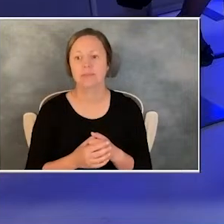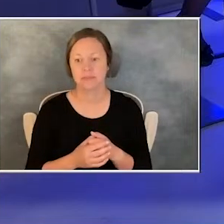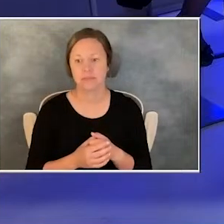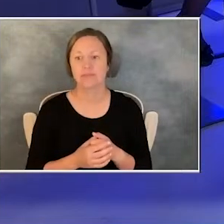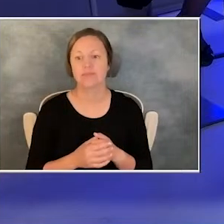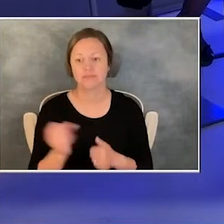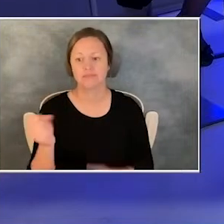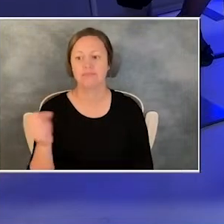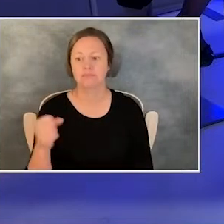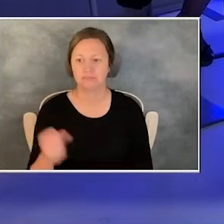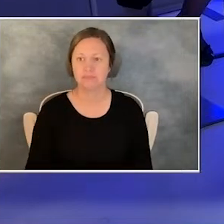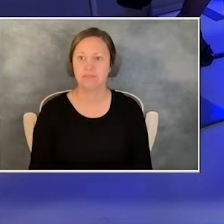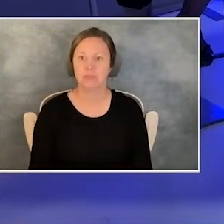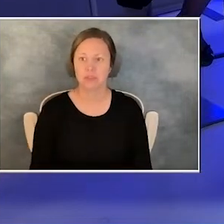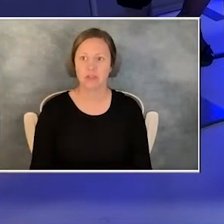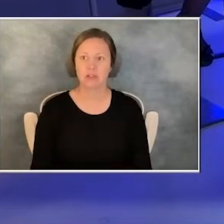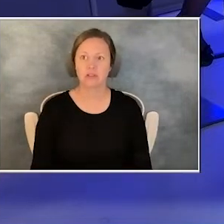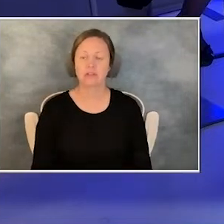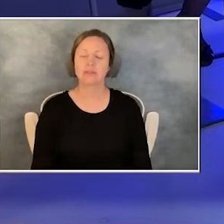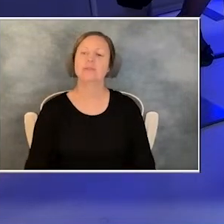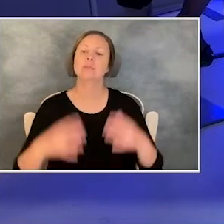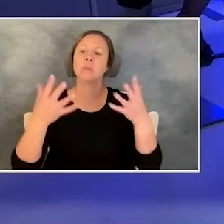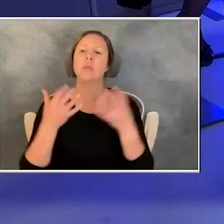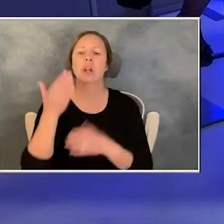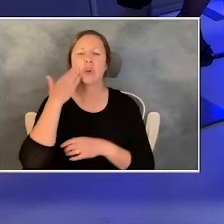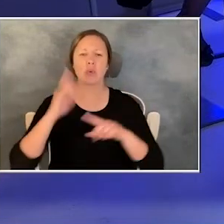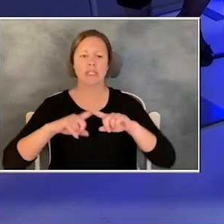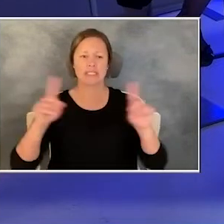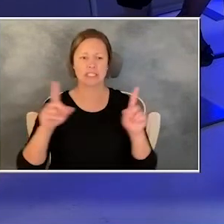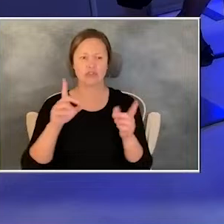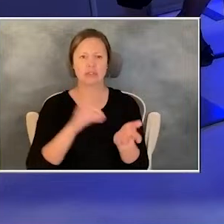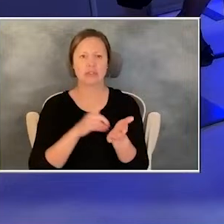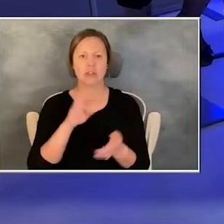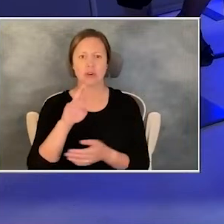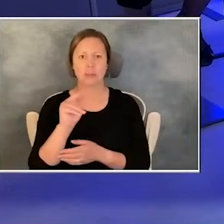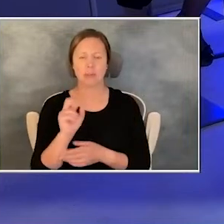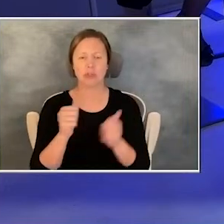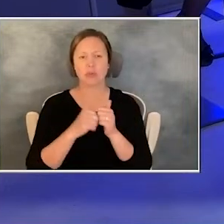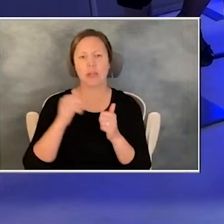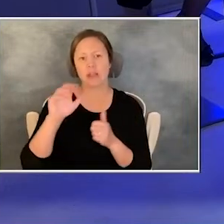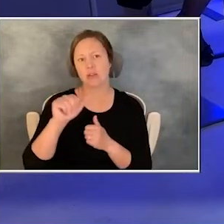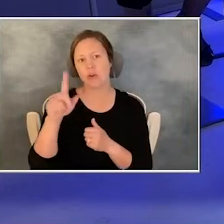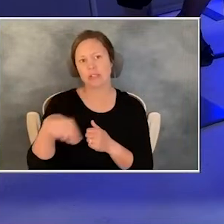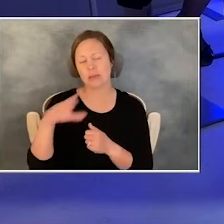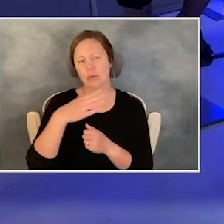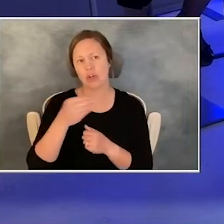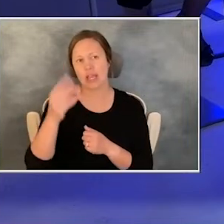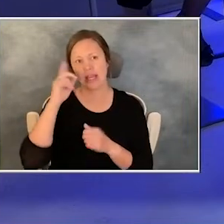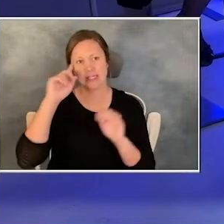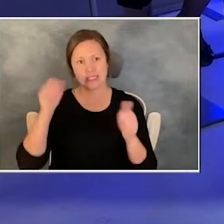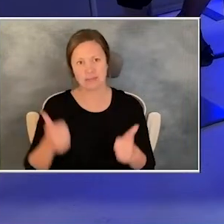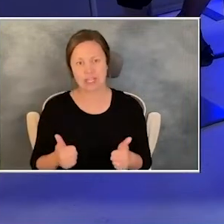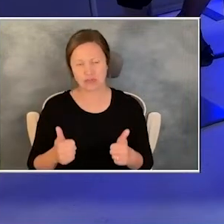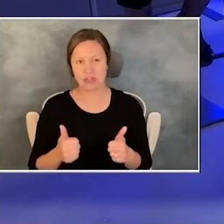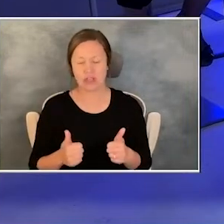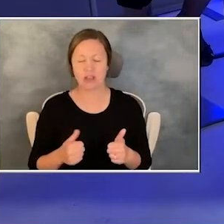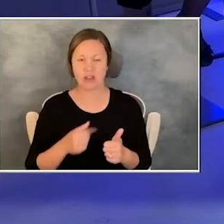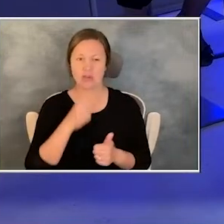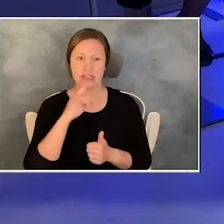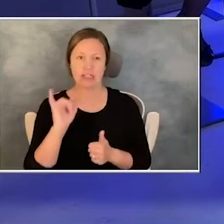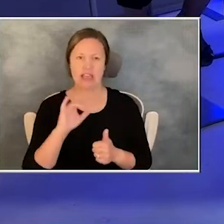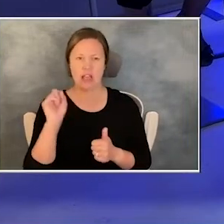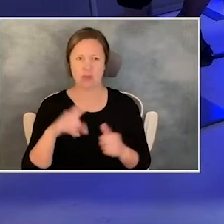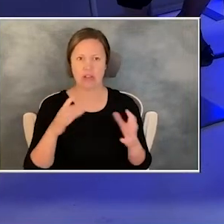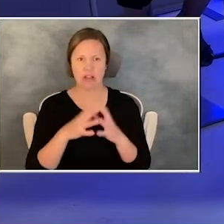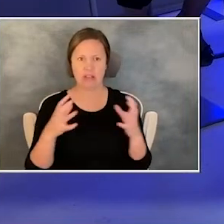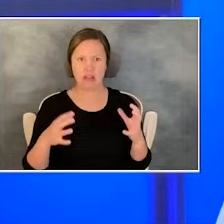yes. Georgianne wants to know the distinction, Dr. Burns, between Alzheimer's and dementia. You get that question a lot. Yep. Is there a big difference?